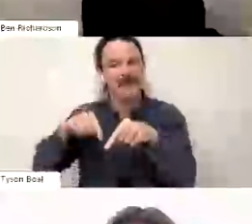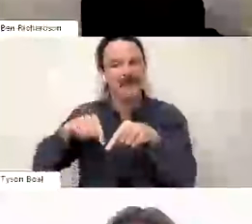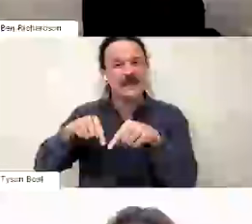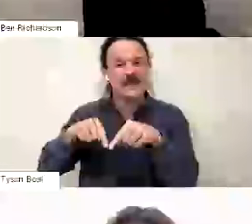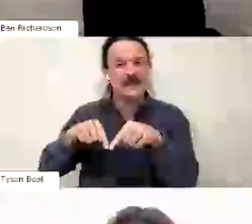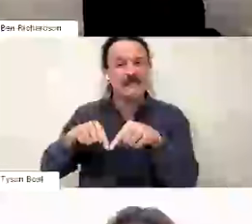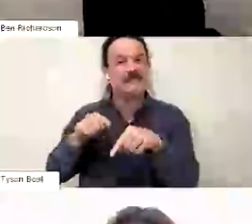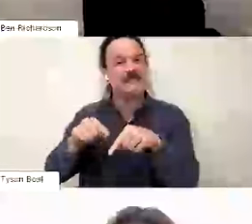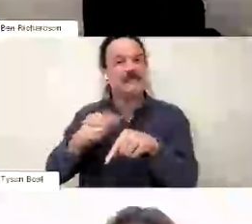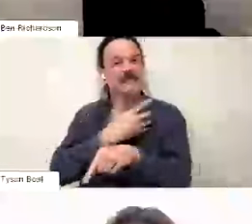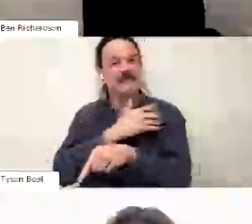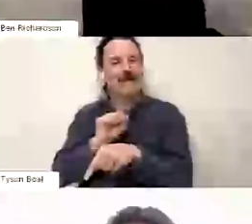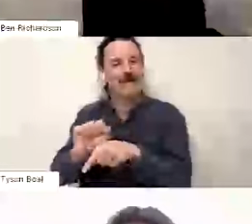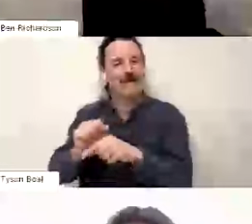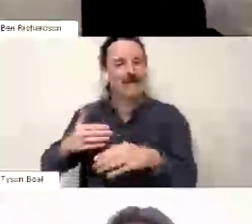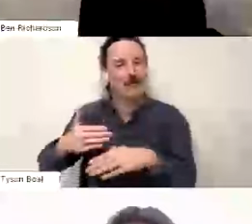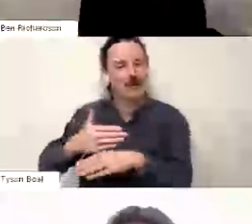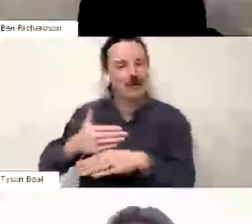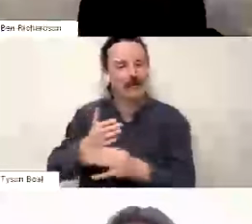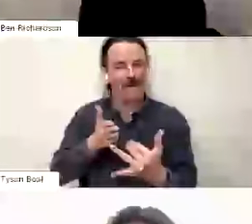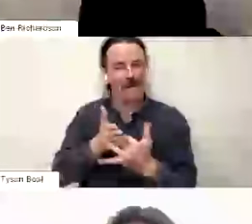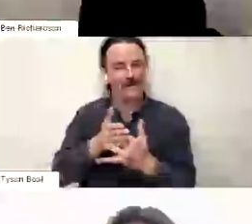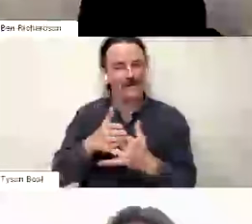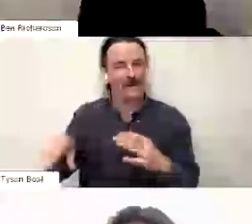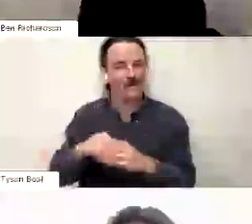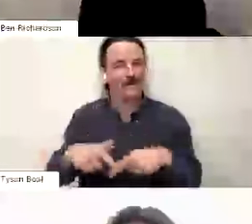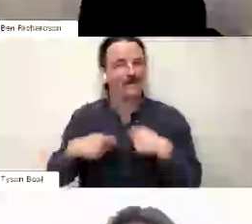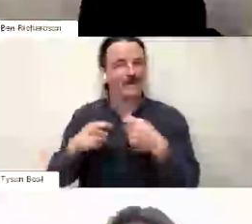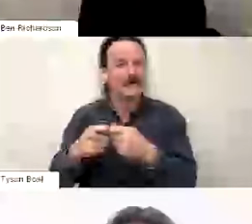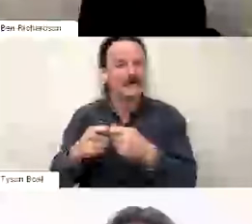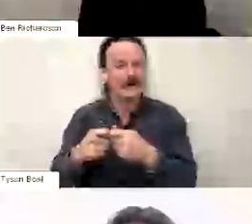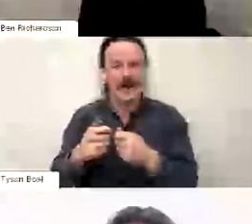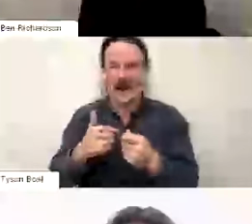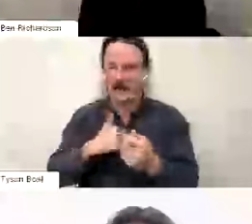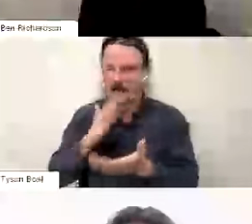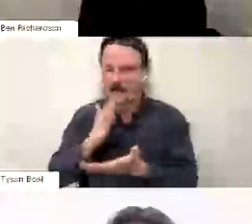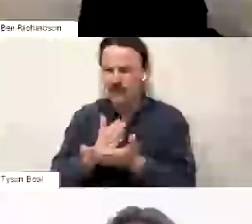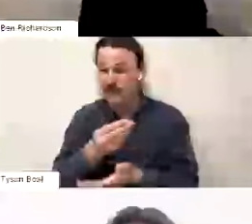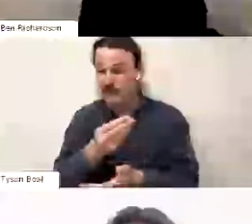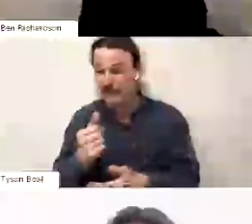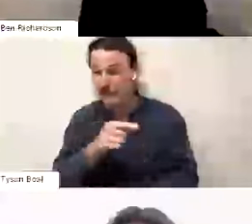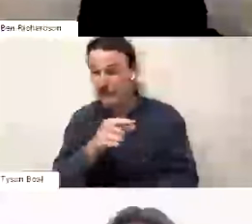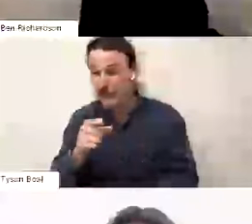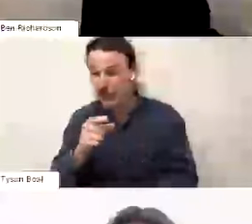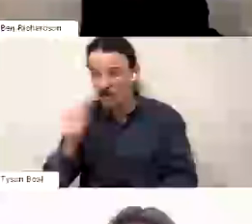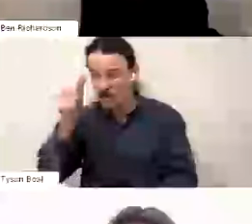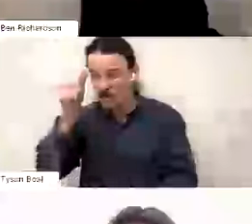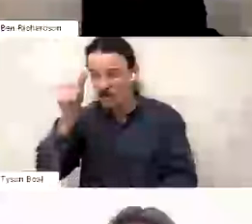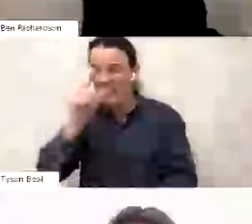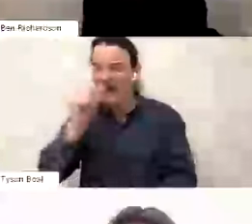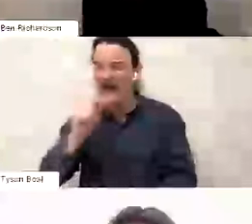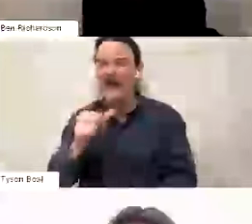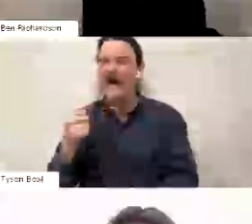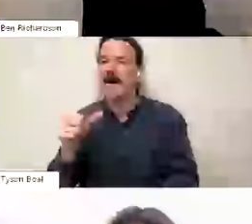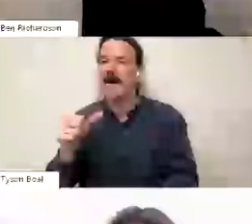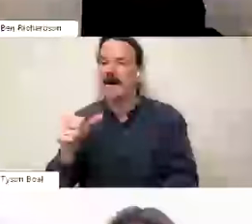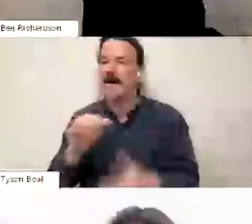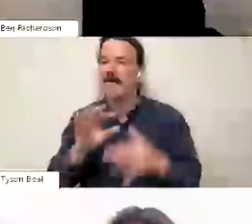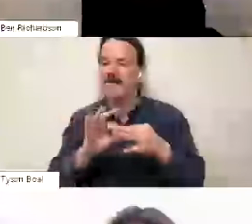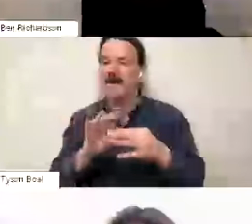work of the access and inclusion team, actually. I'm sure some of you can probably relate to this. One of the things that